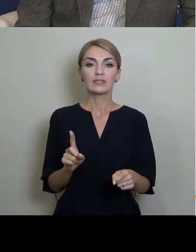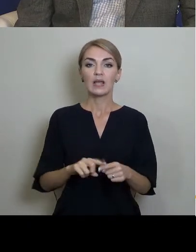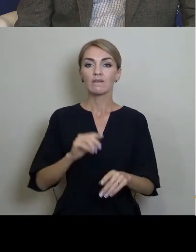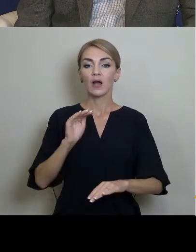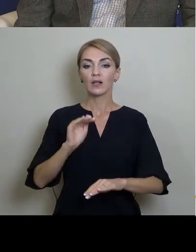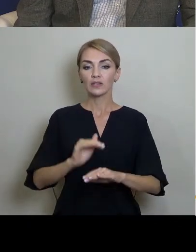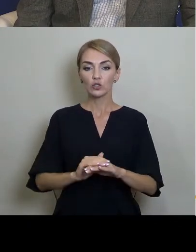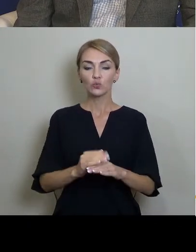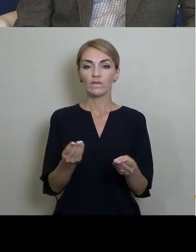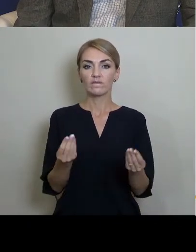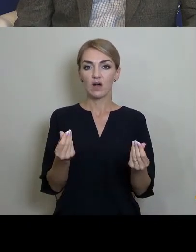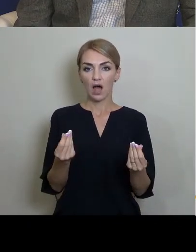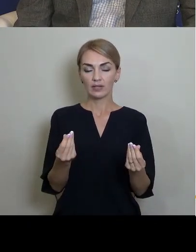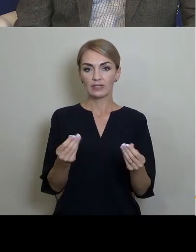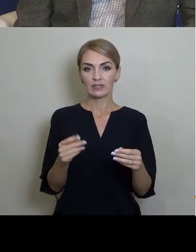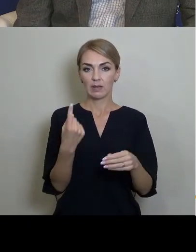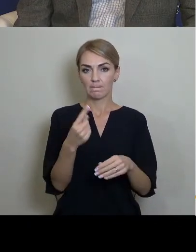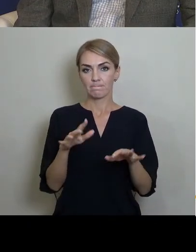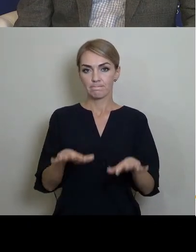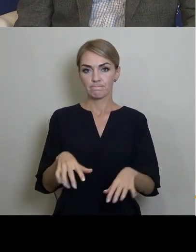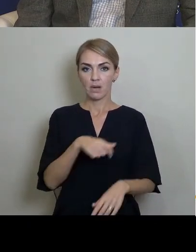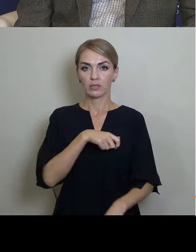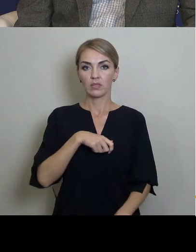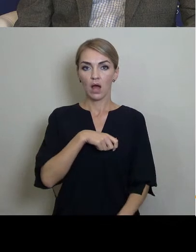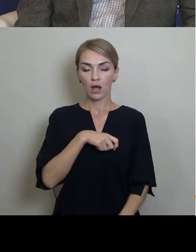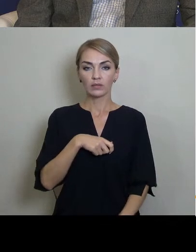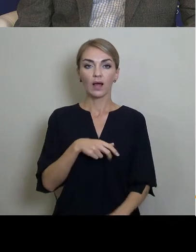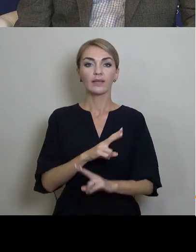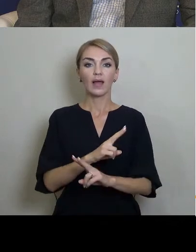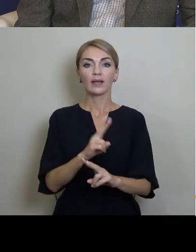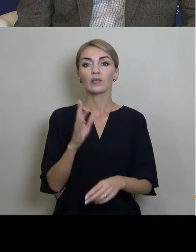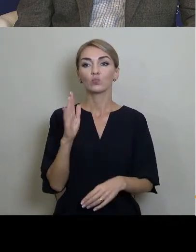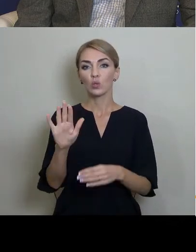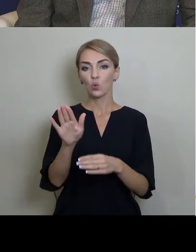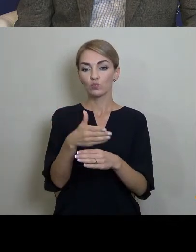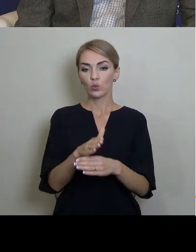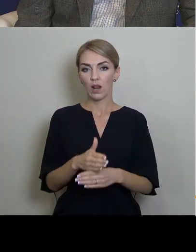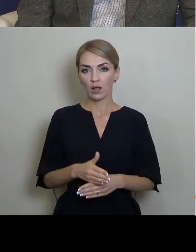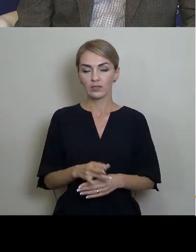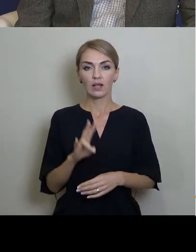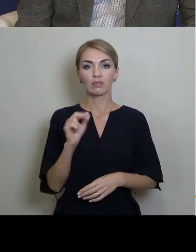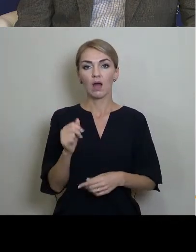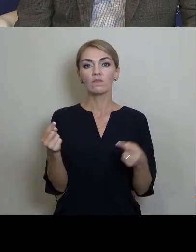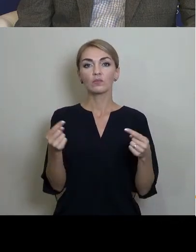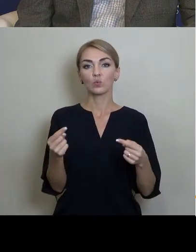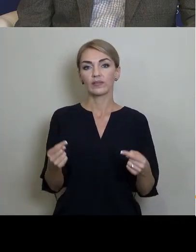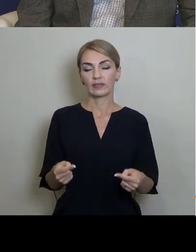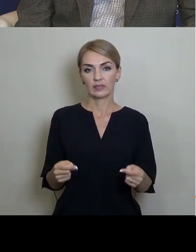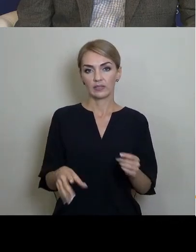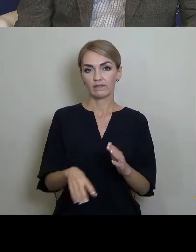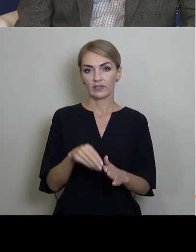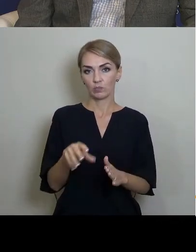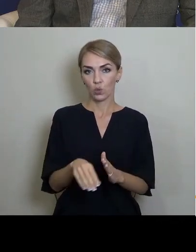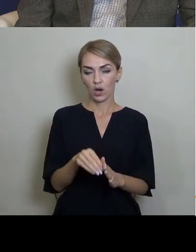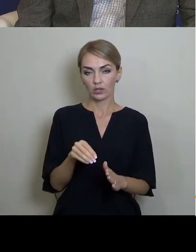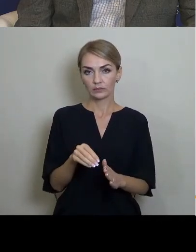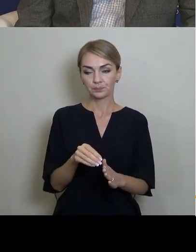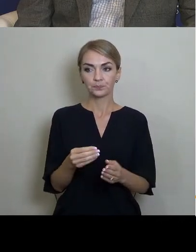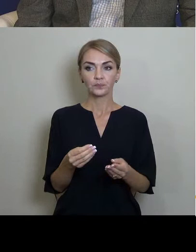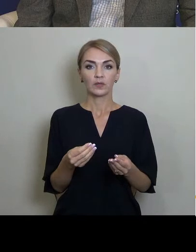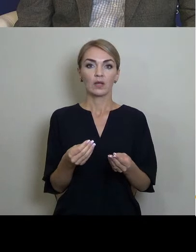means? In fact, that's the value of the mandate that is going to be distributed at a